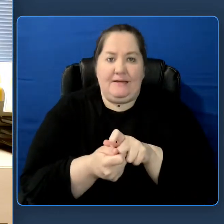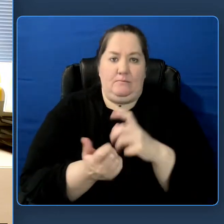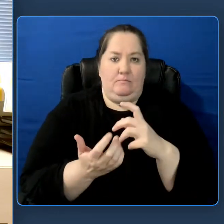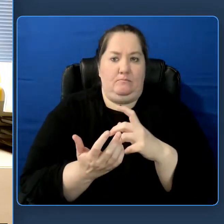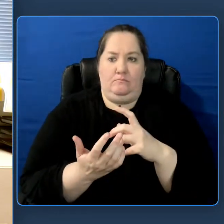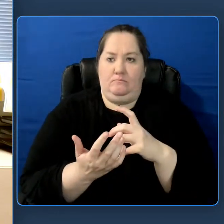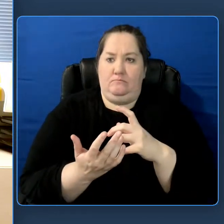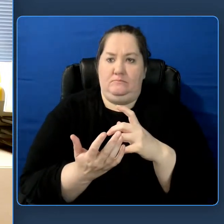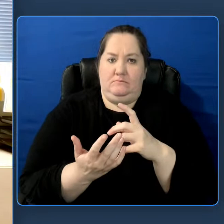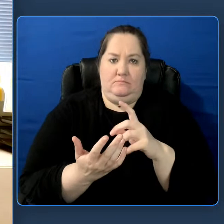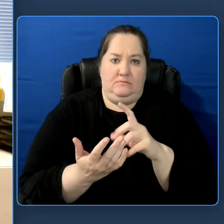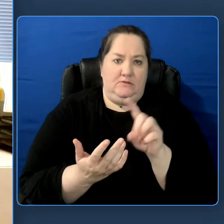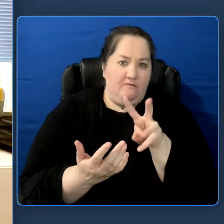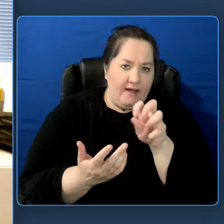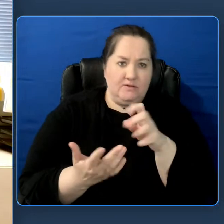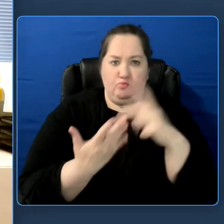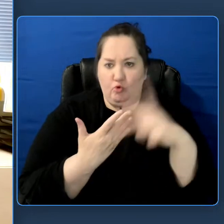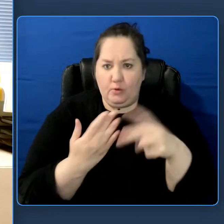using?